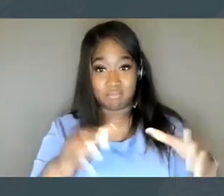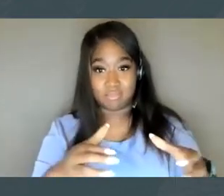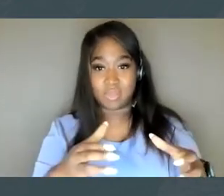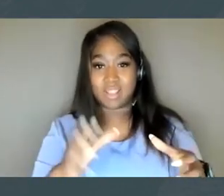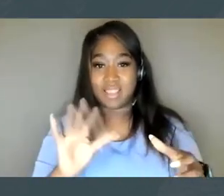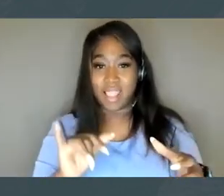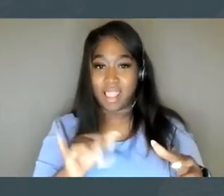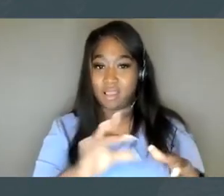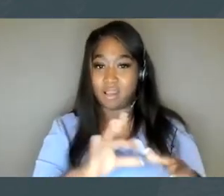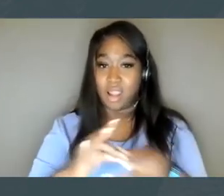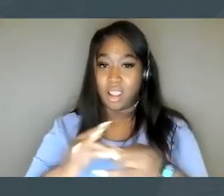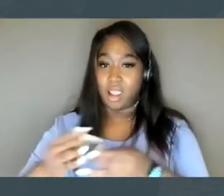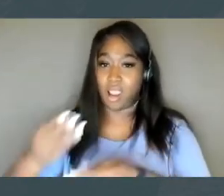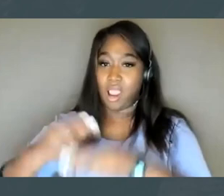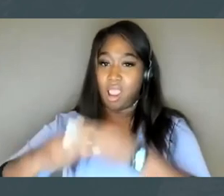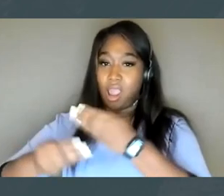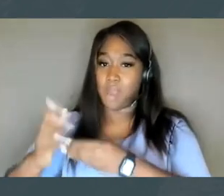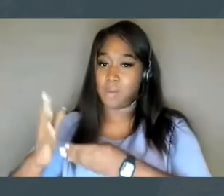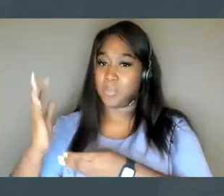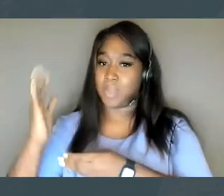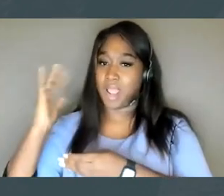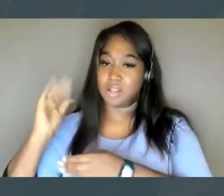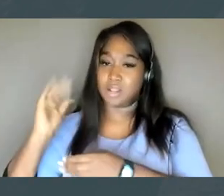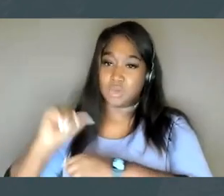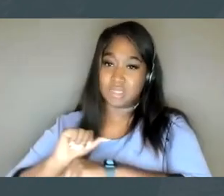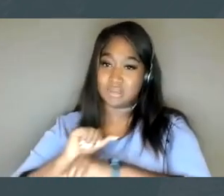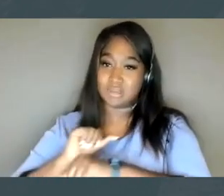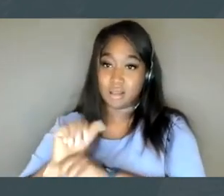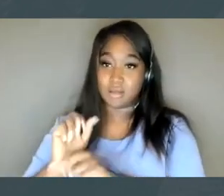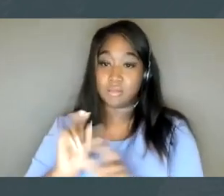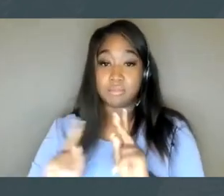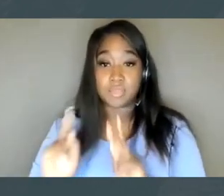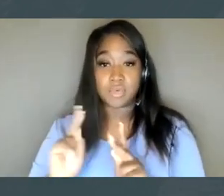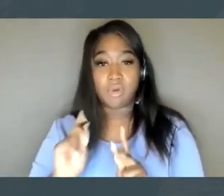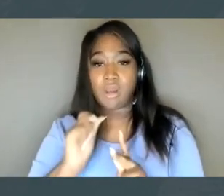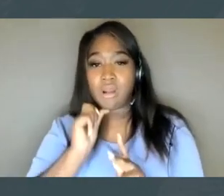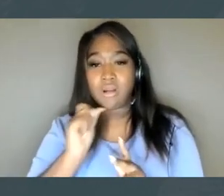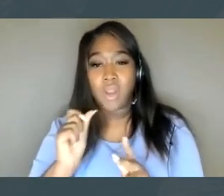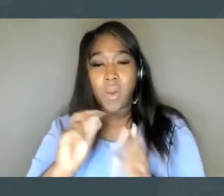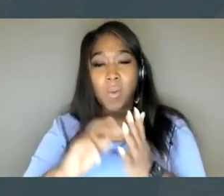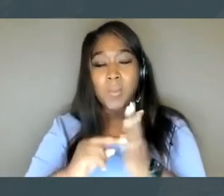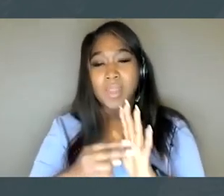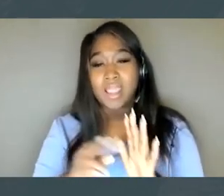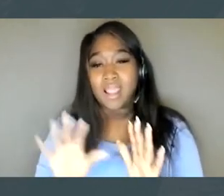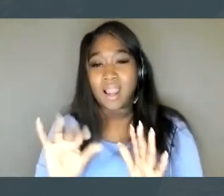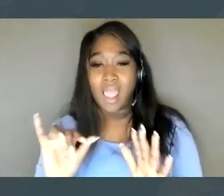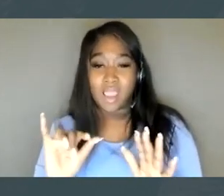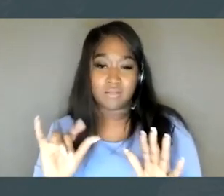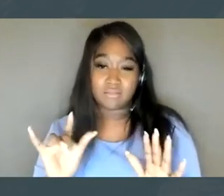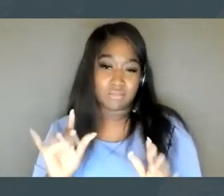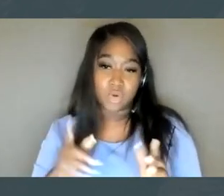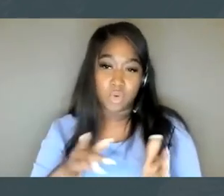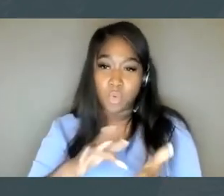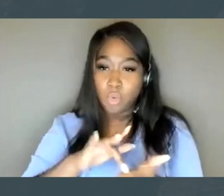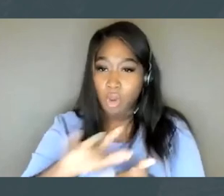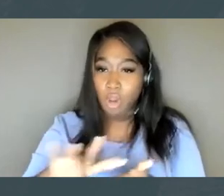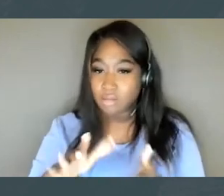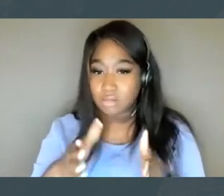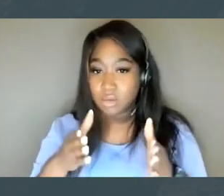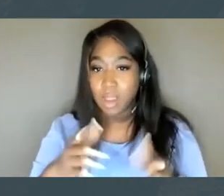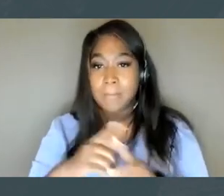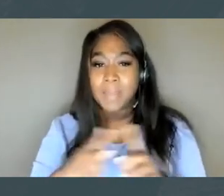and those who don't? And I don't mean that in a crass way. I mean, is there a difference that difference makes?